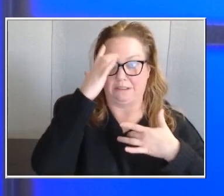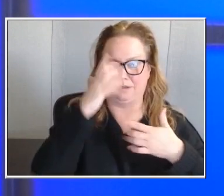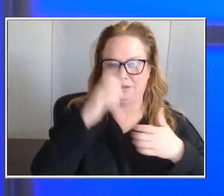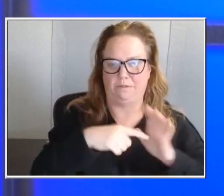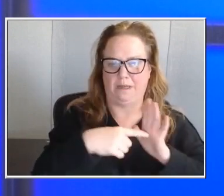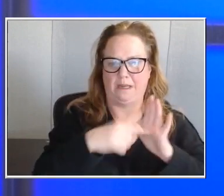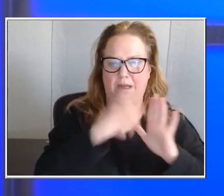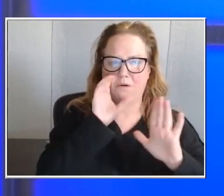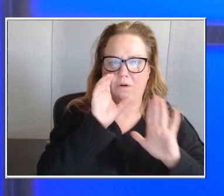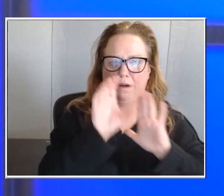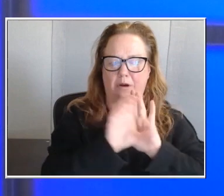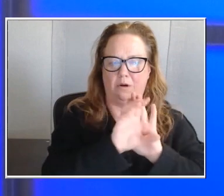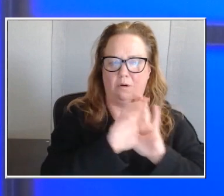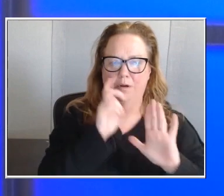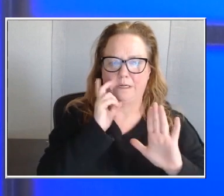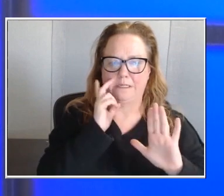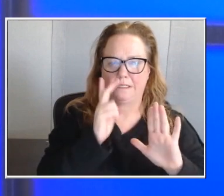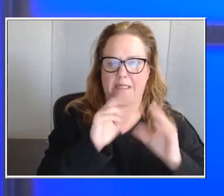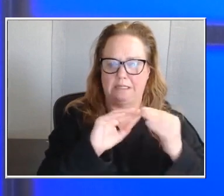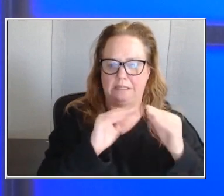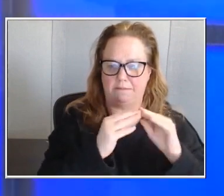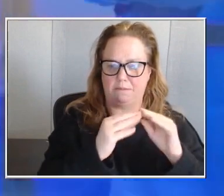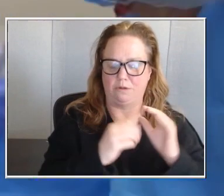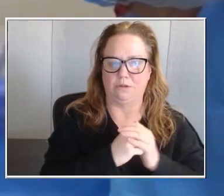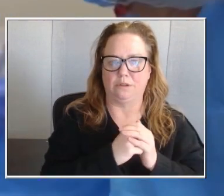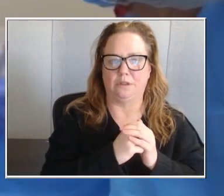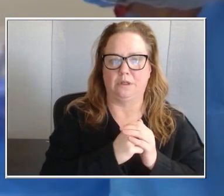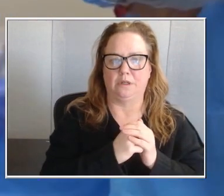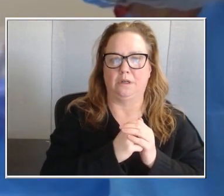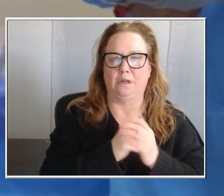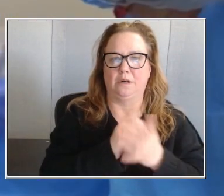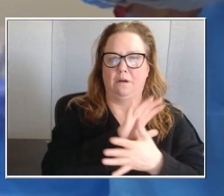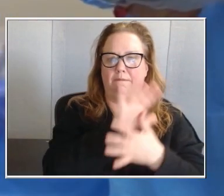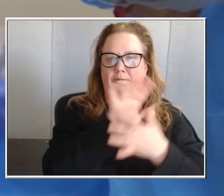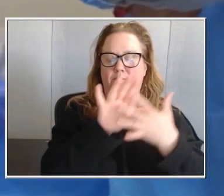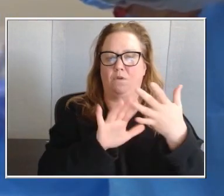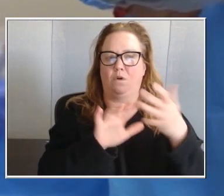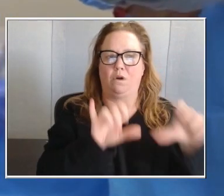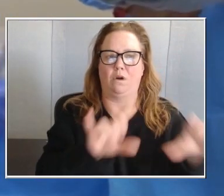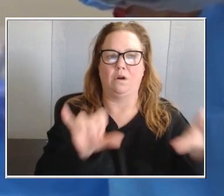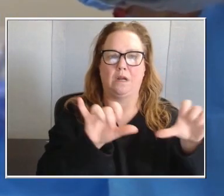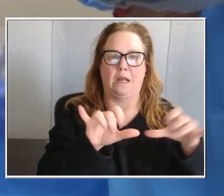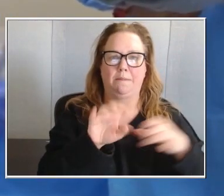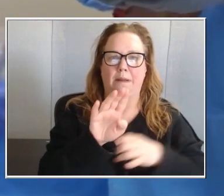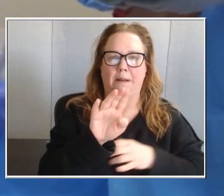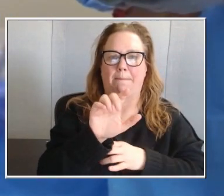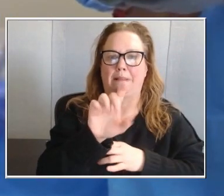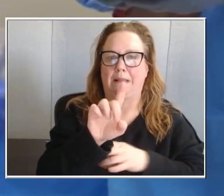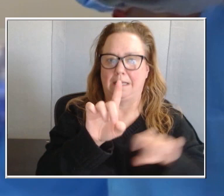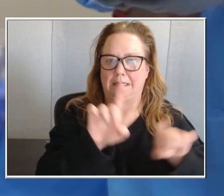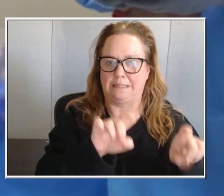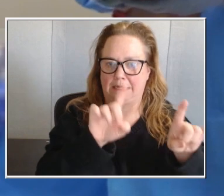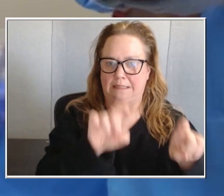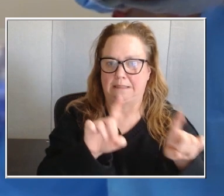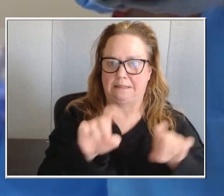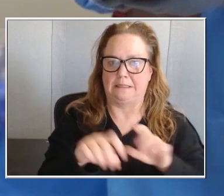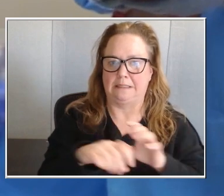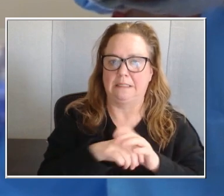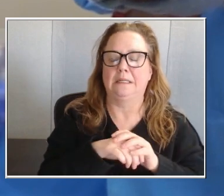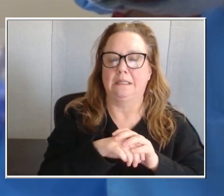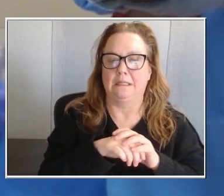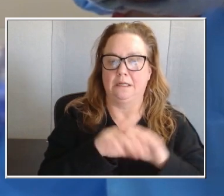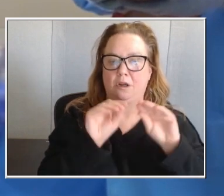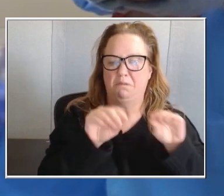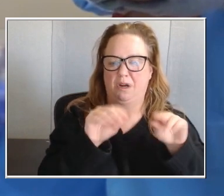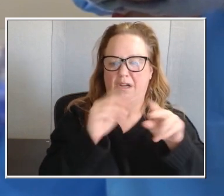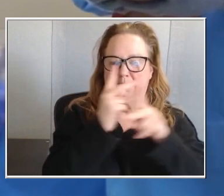this. We're going to be seeing these numbers. There we go. Okay. So 4 common blood tests that any doctor's office can order, any lab can order, and then you can put it into a